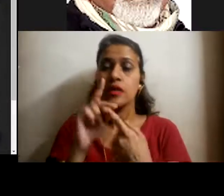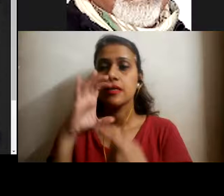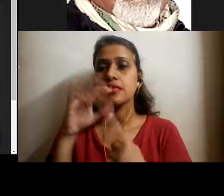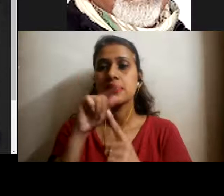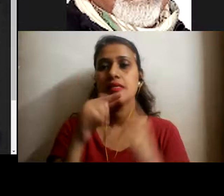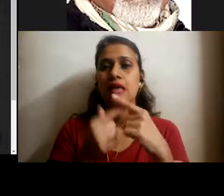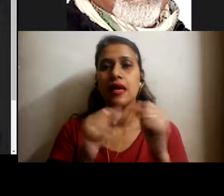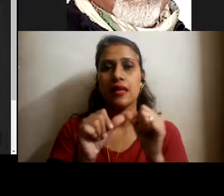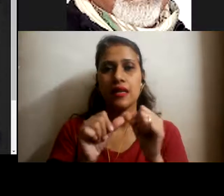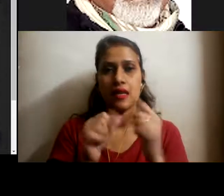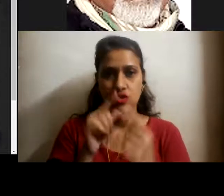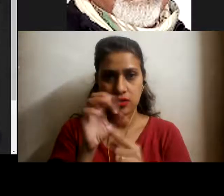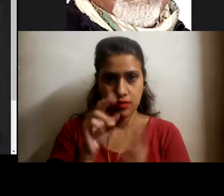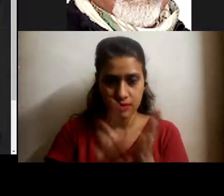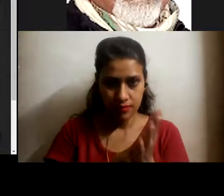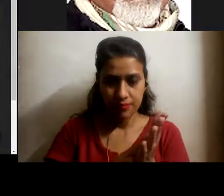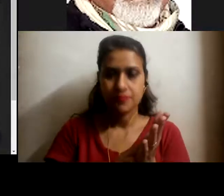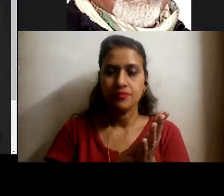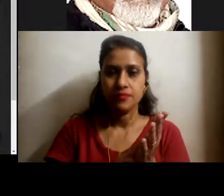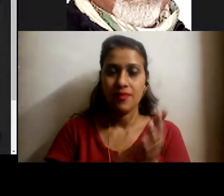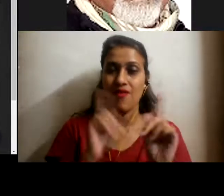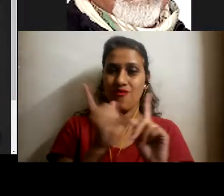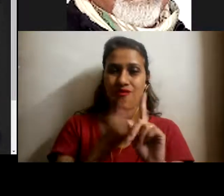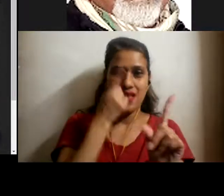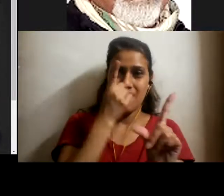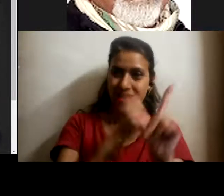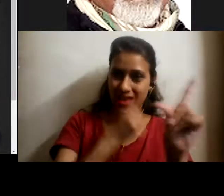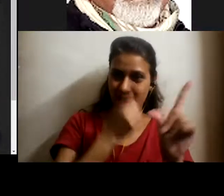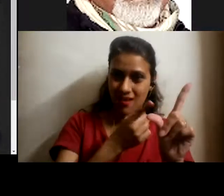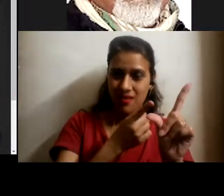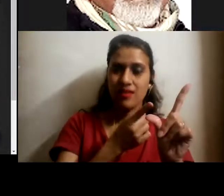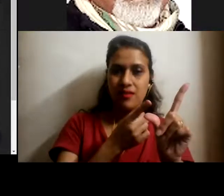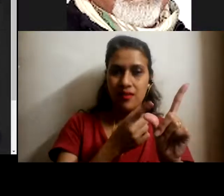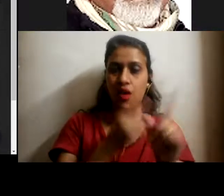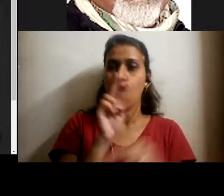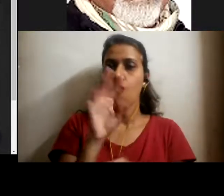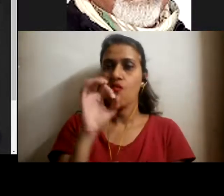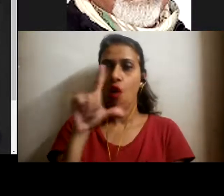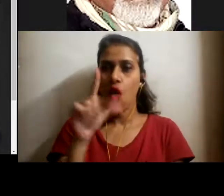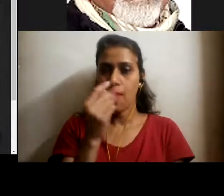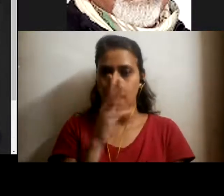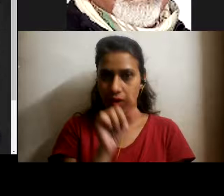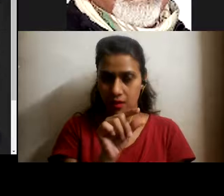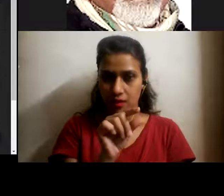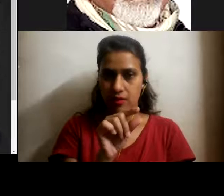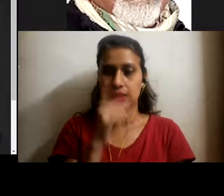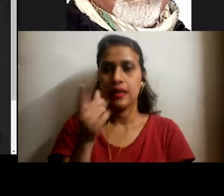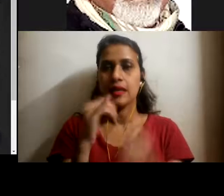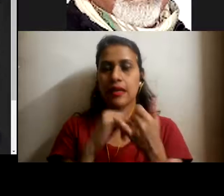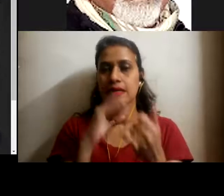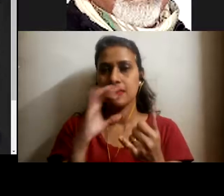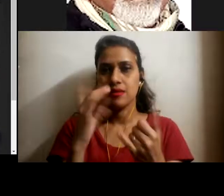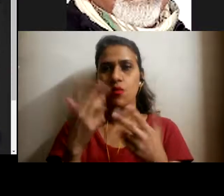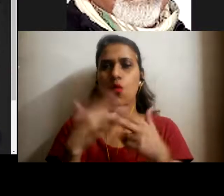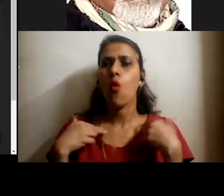is the name, then the year, then the volume, then the